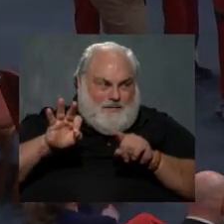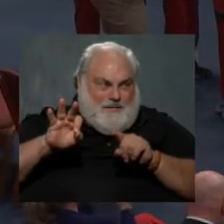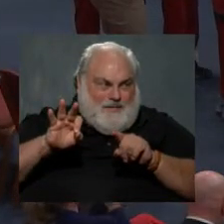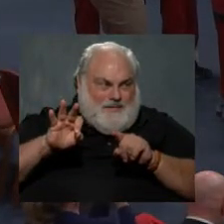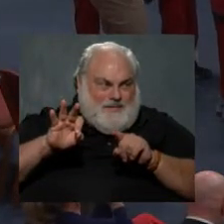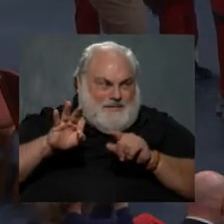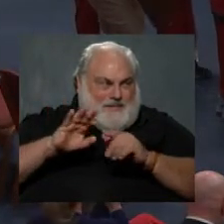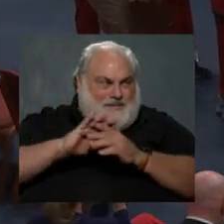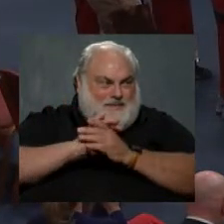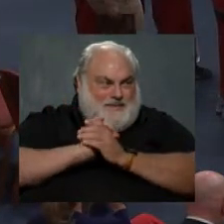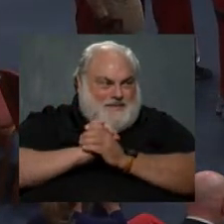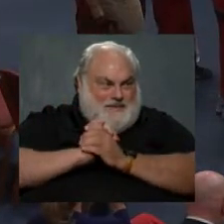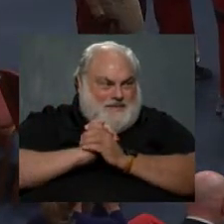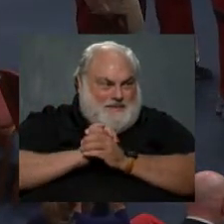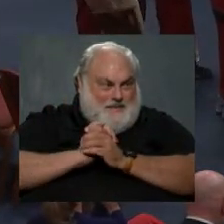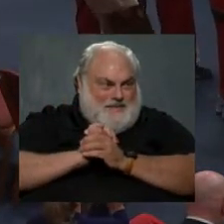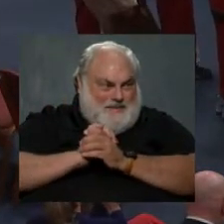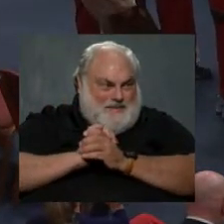congratulations.